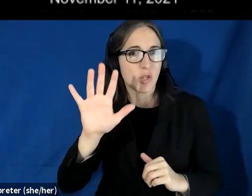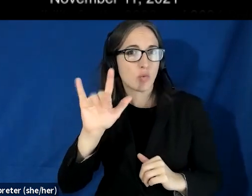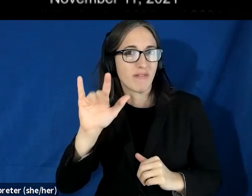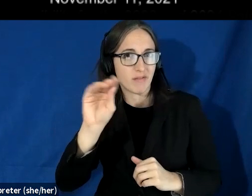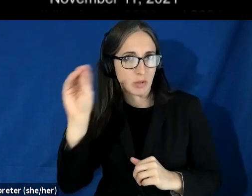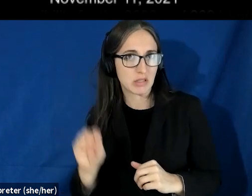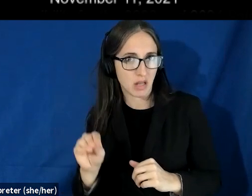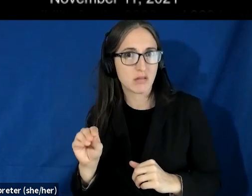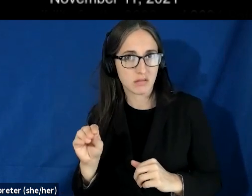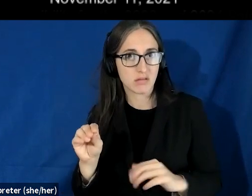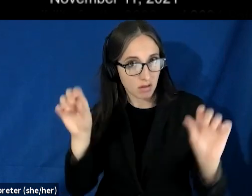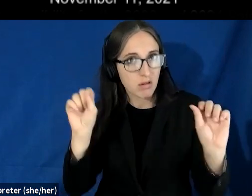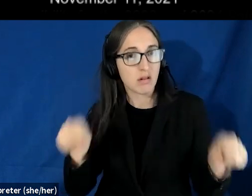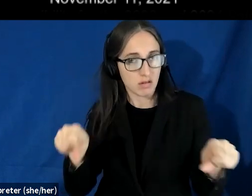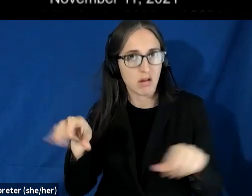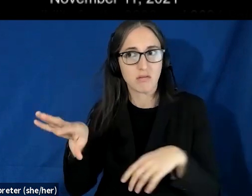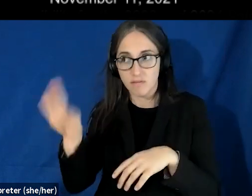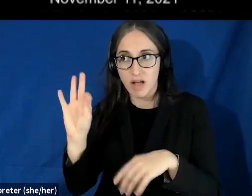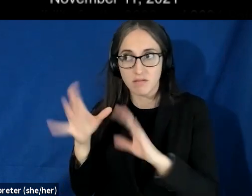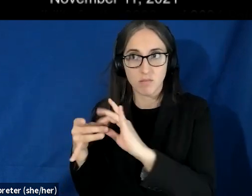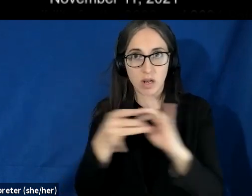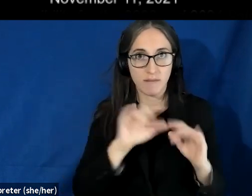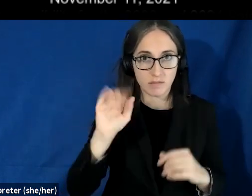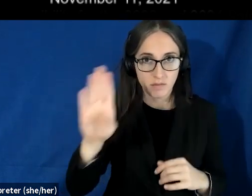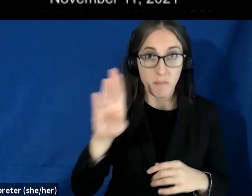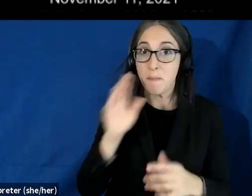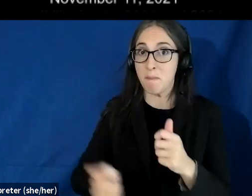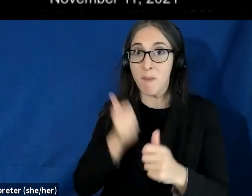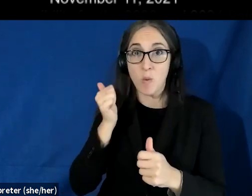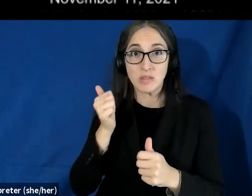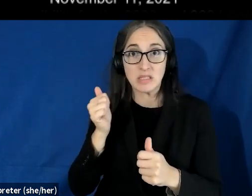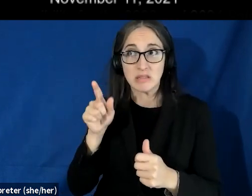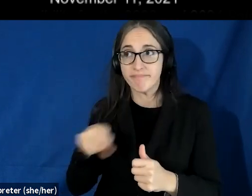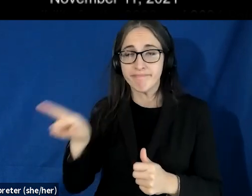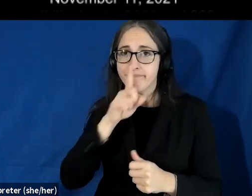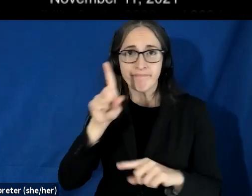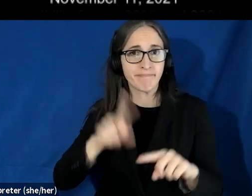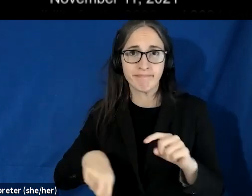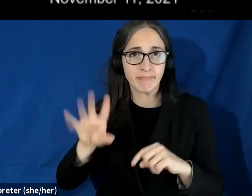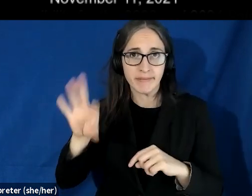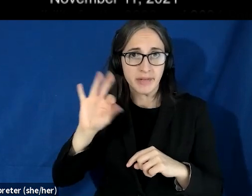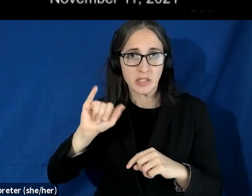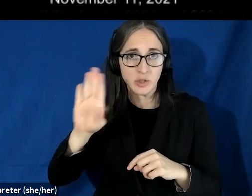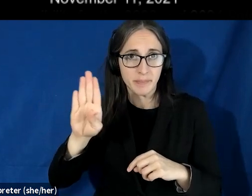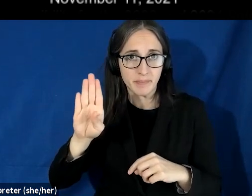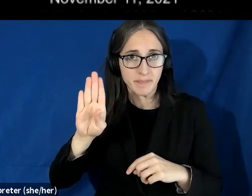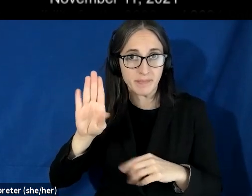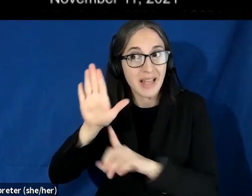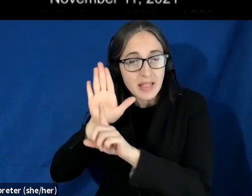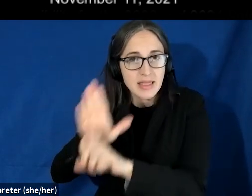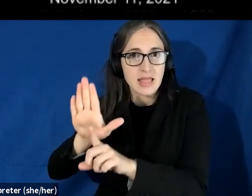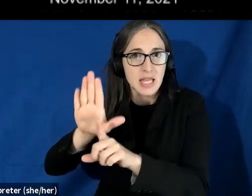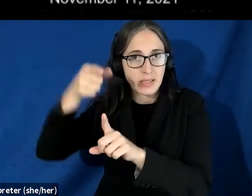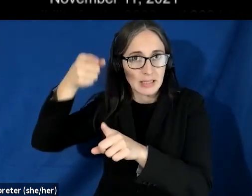get a relative job, and most of them couldn't get a job in their field.